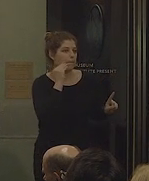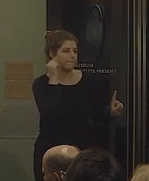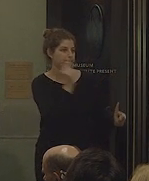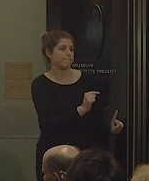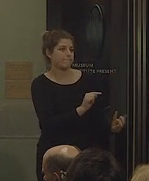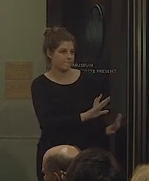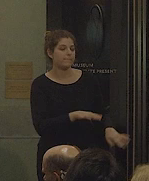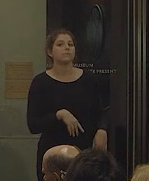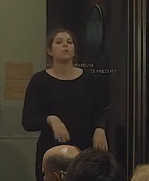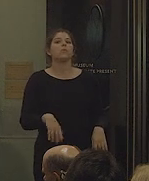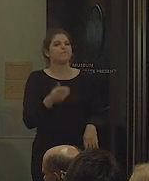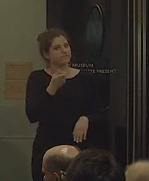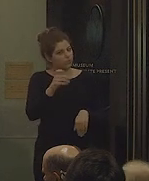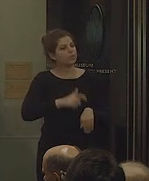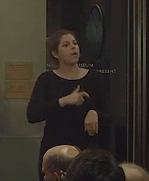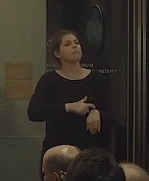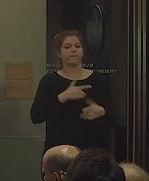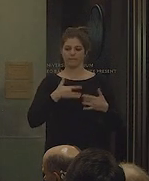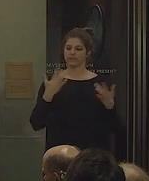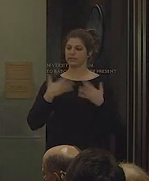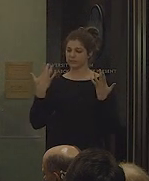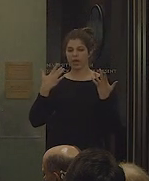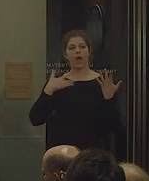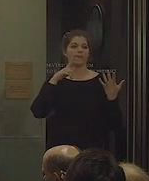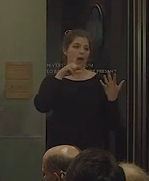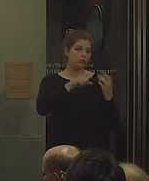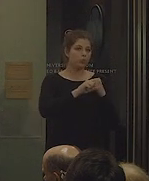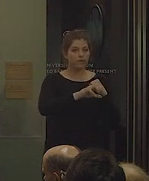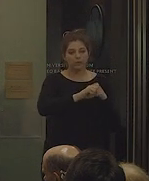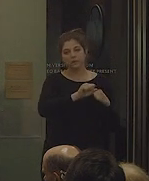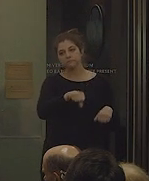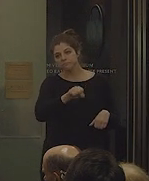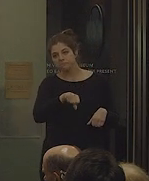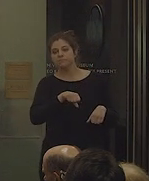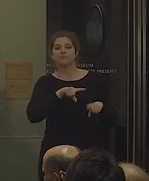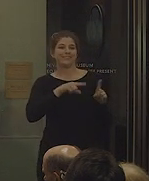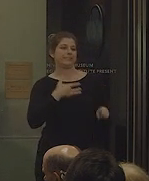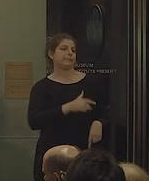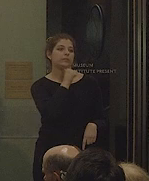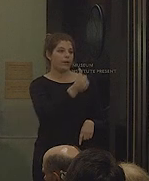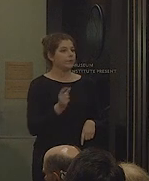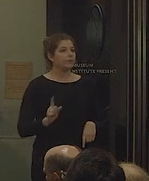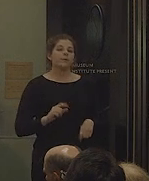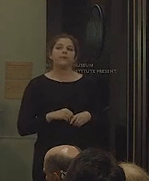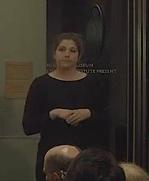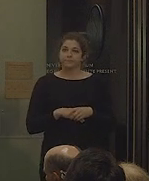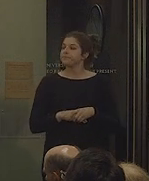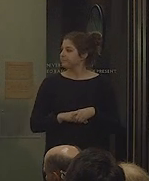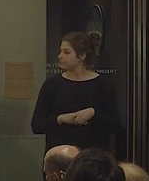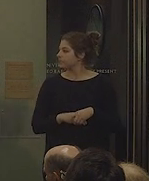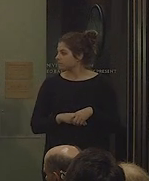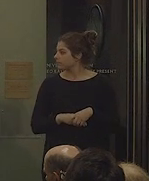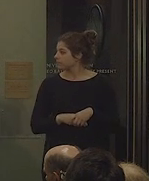So you know, there's been a couple of times with events that I've done where I've had to do that, but typically we do not.